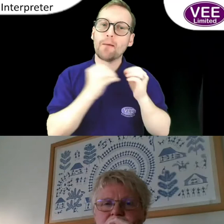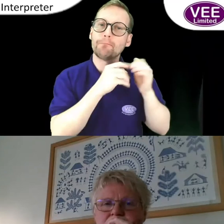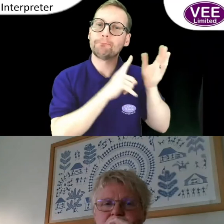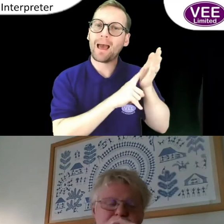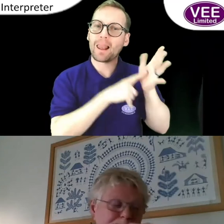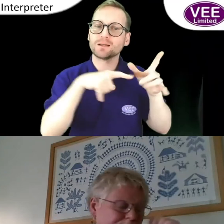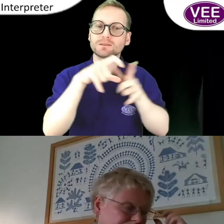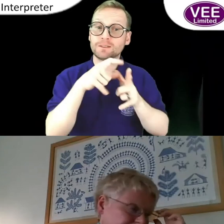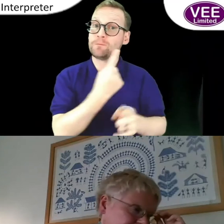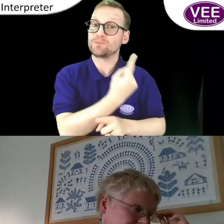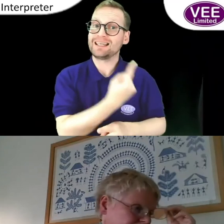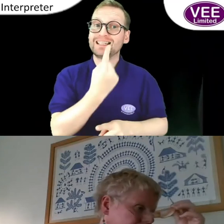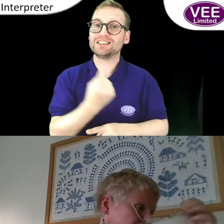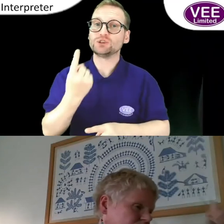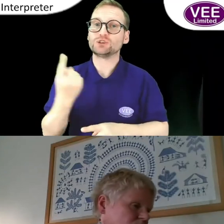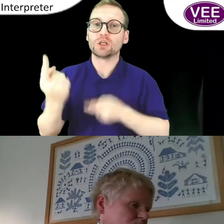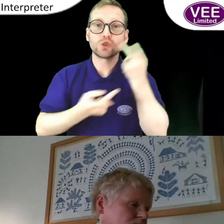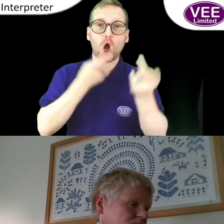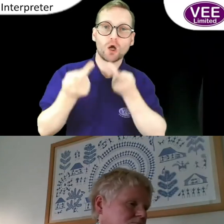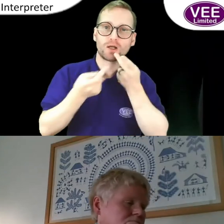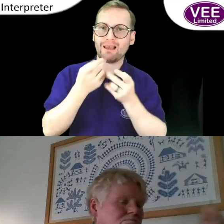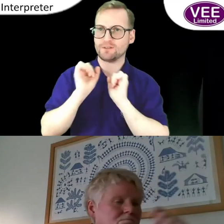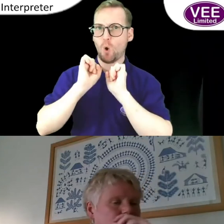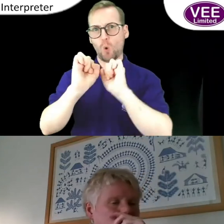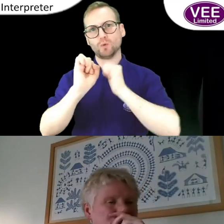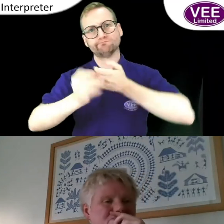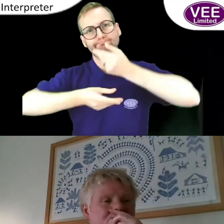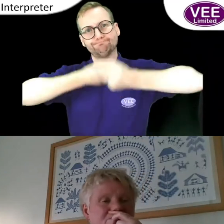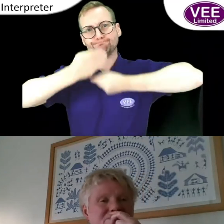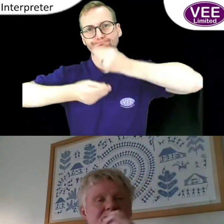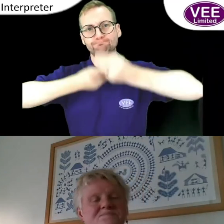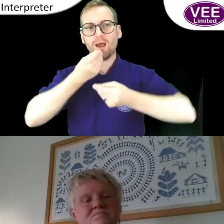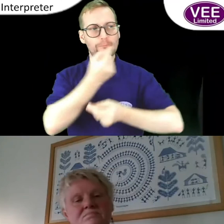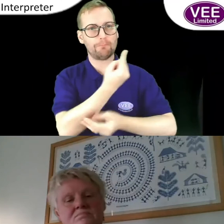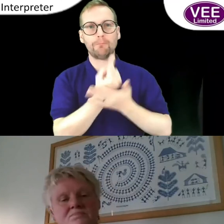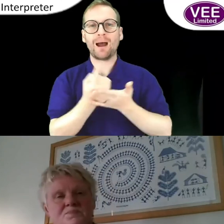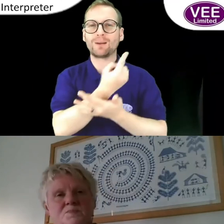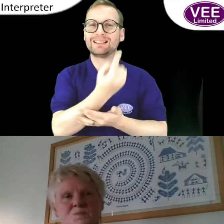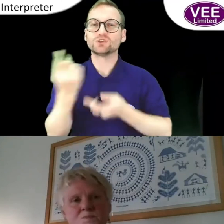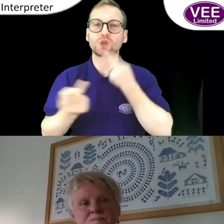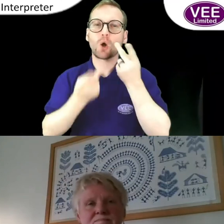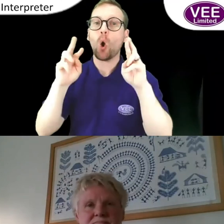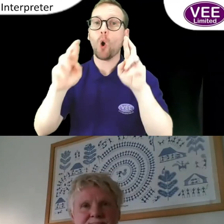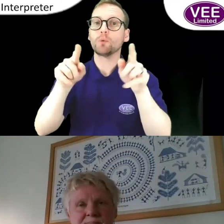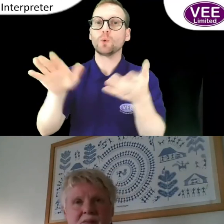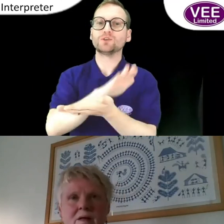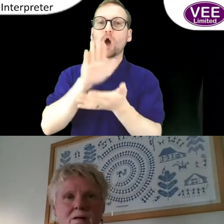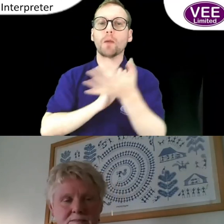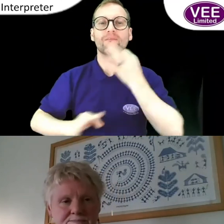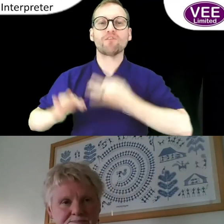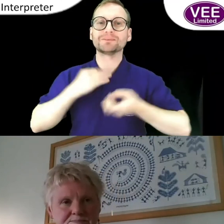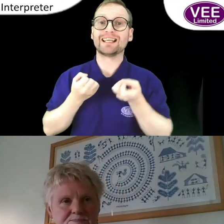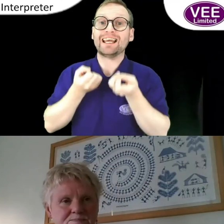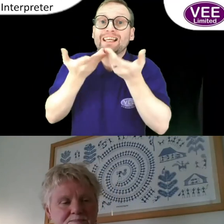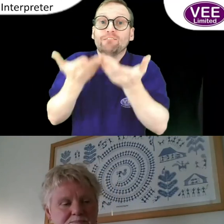each of his pieces, Ewan gives his own narrative of the song. So hope you enjoy this performance, and it gives you an